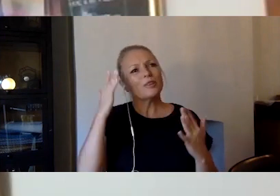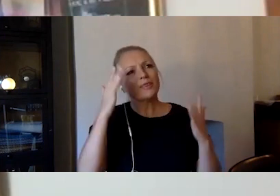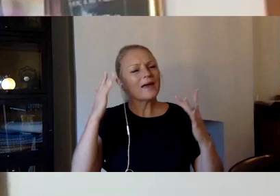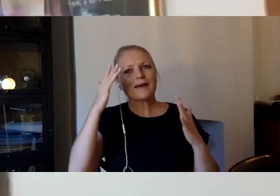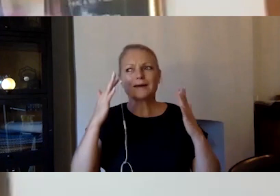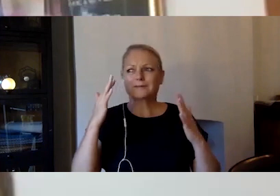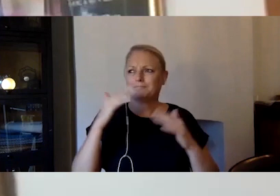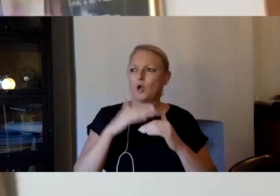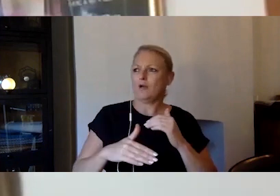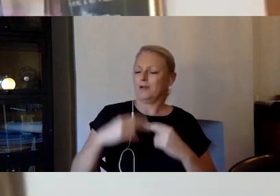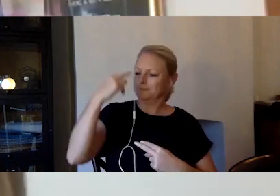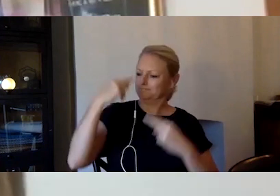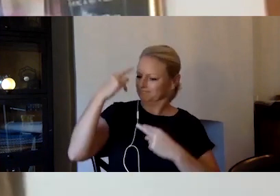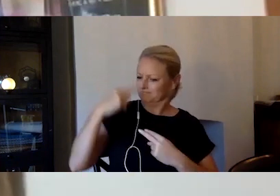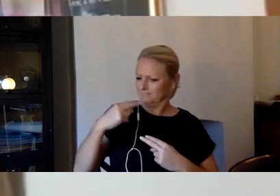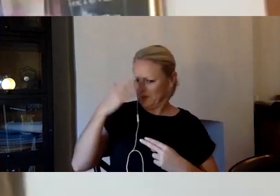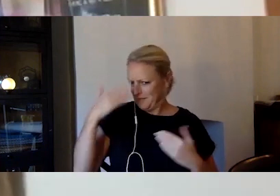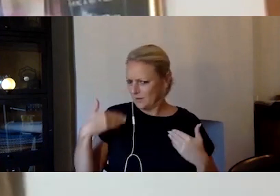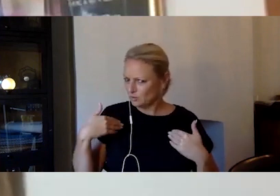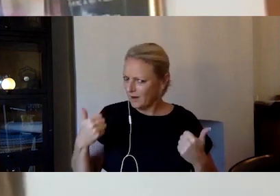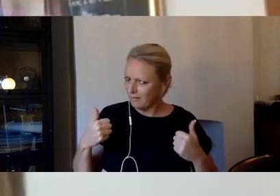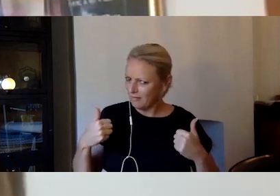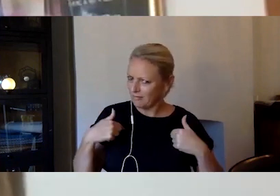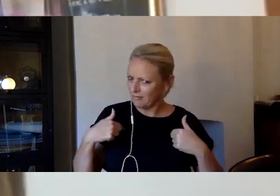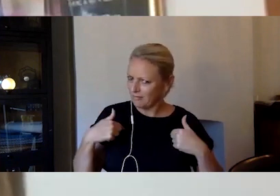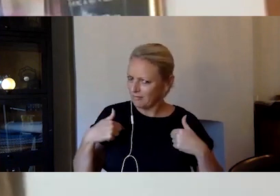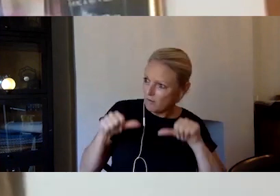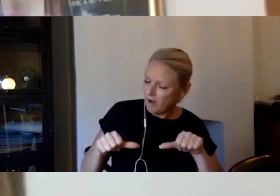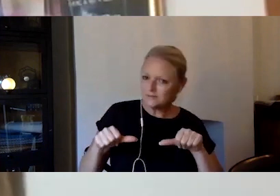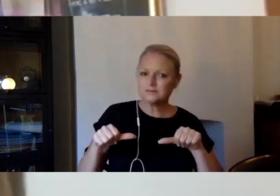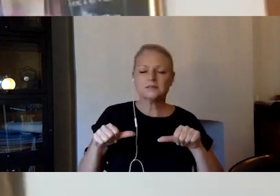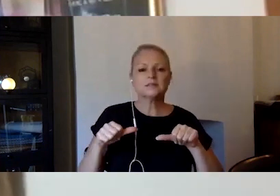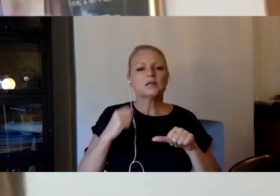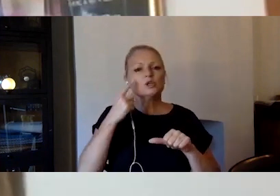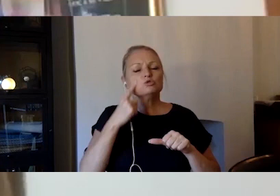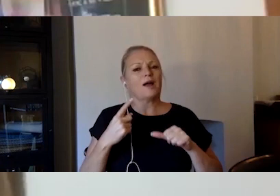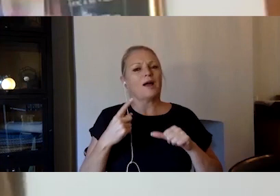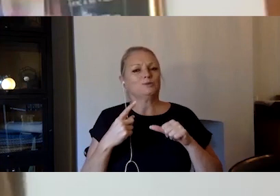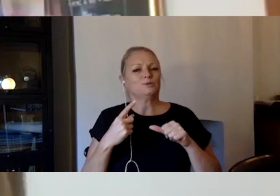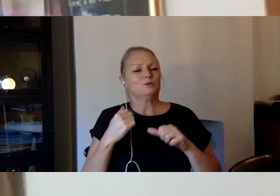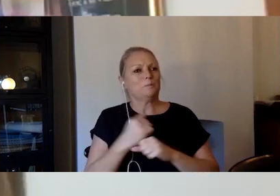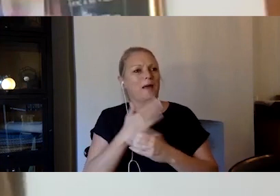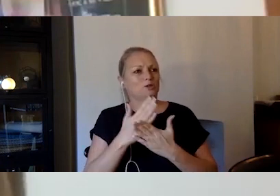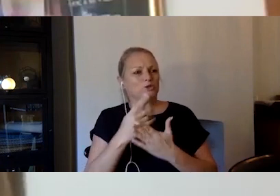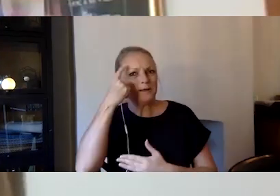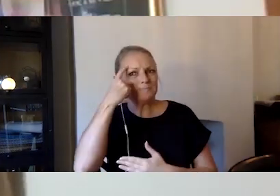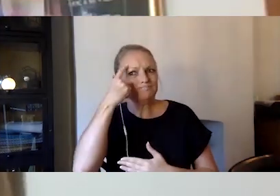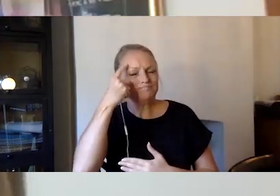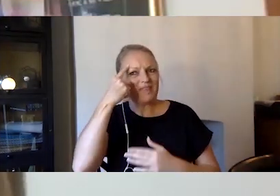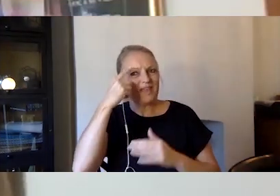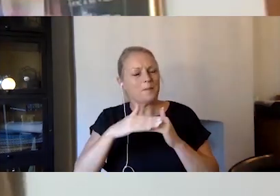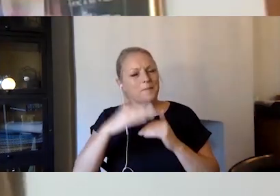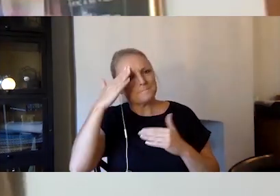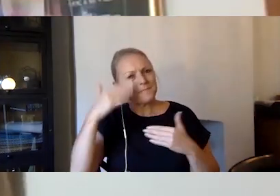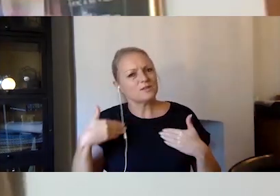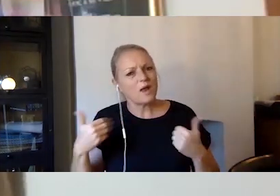early on and prioritising our individual and collective health as much as we can. I'm